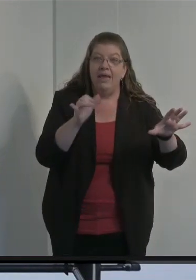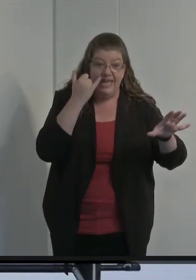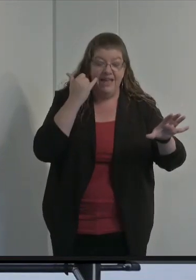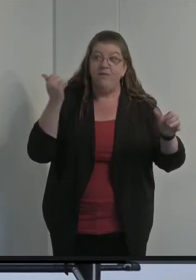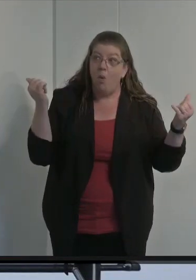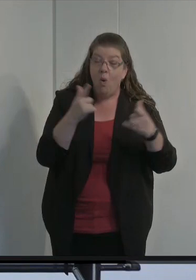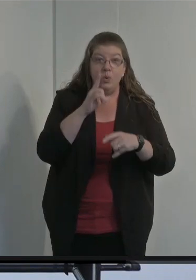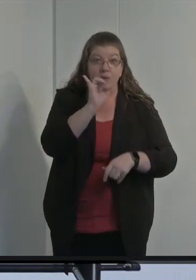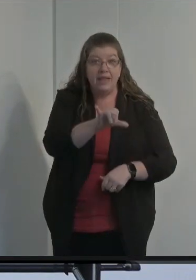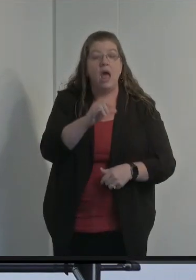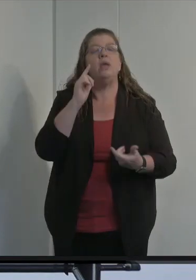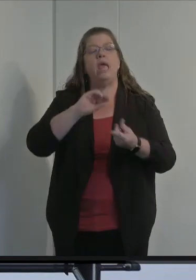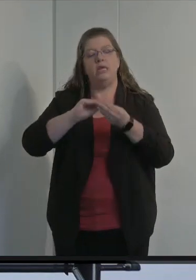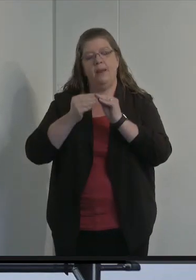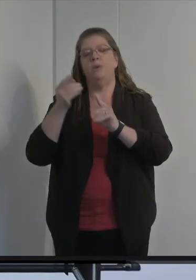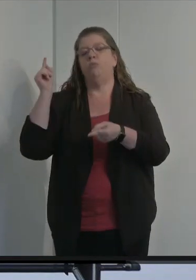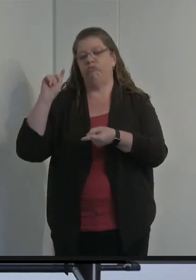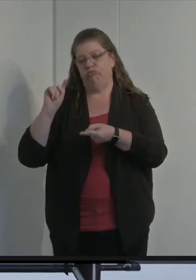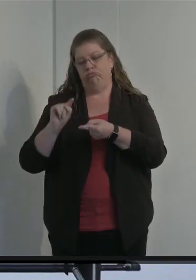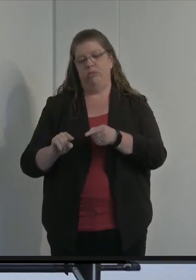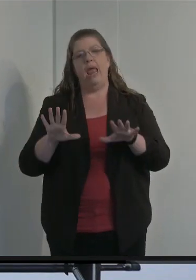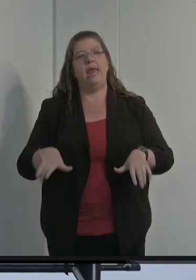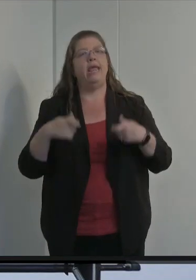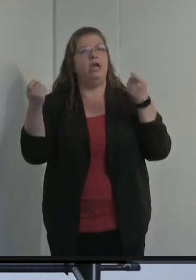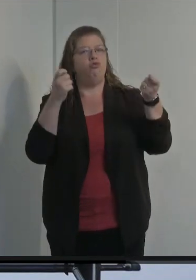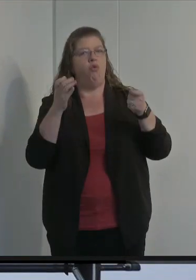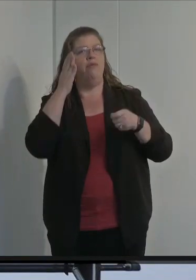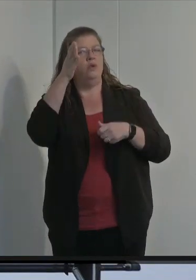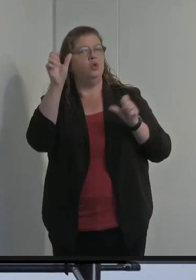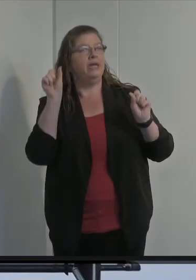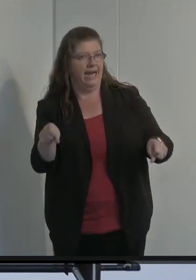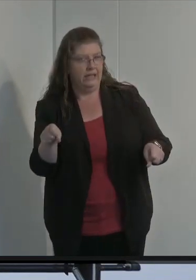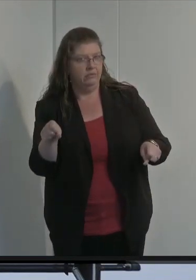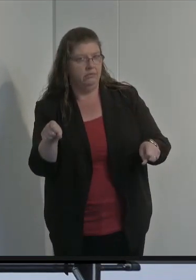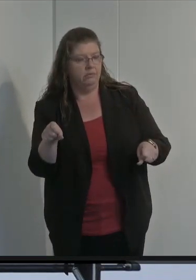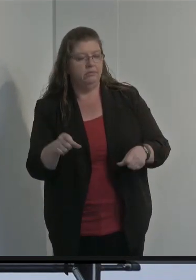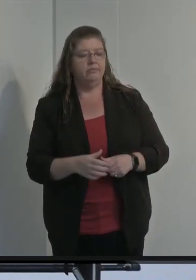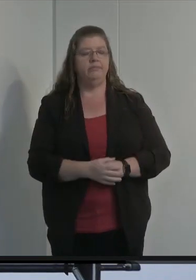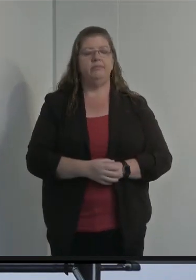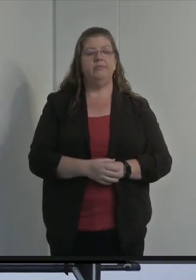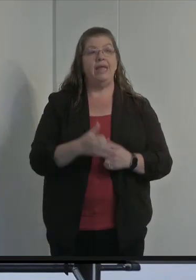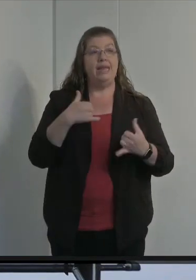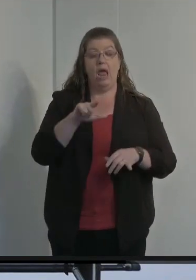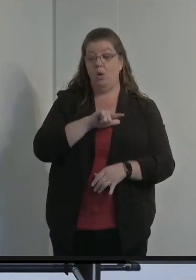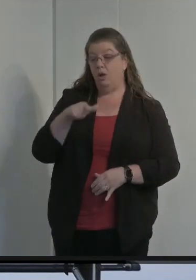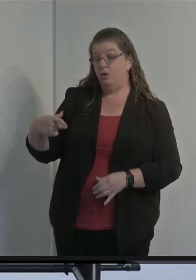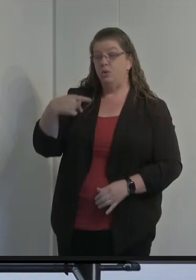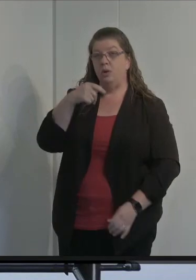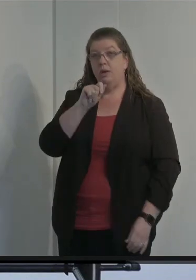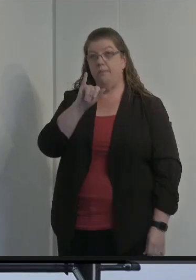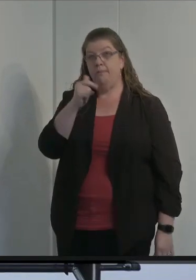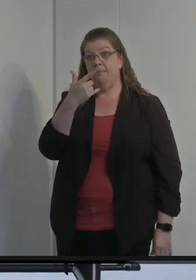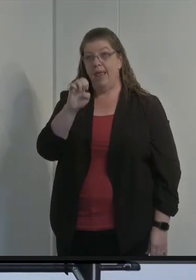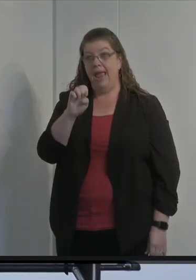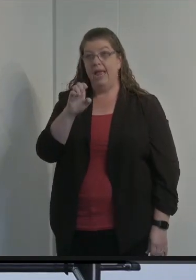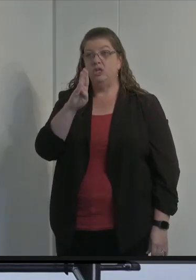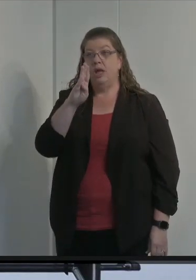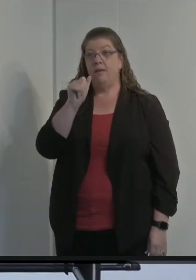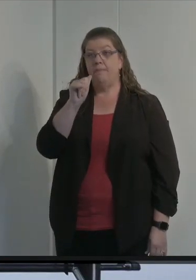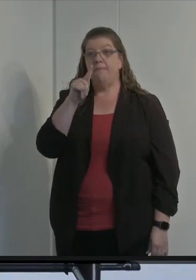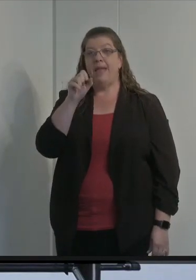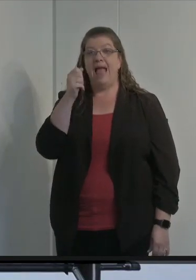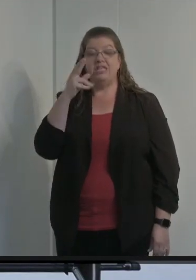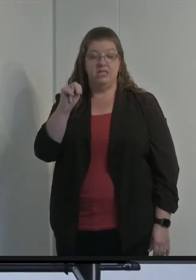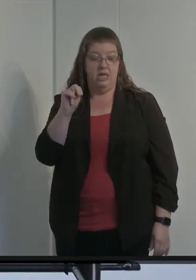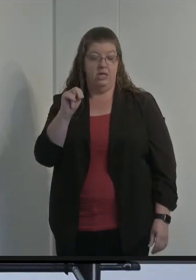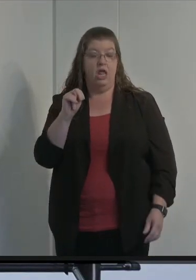increasing cases and regain control of our future. Now we'll hear from Ms. Paige Batson, the Public Health Department's Deputy